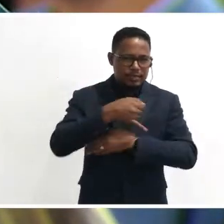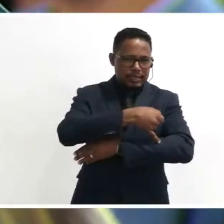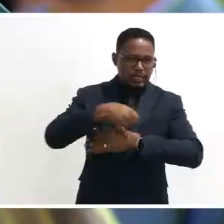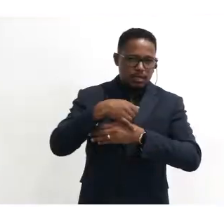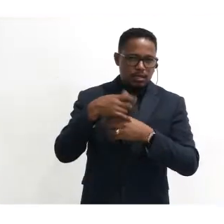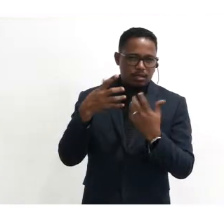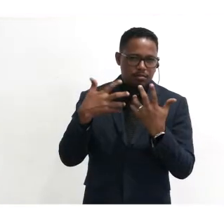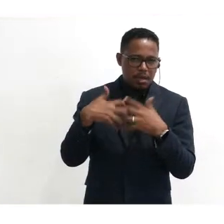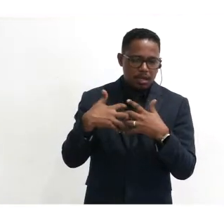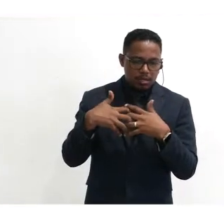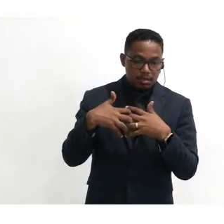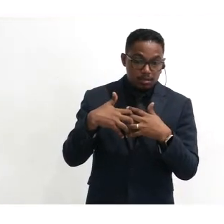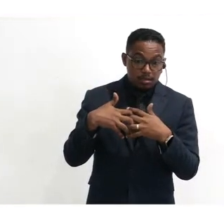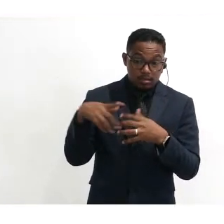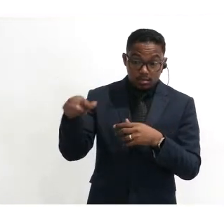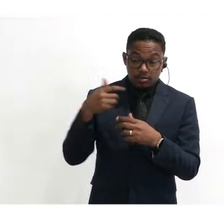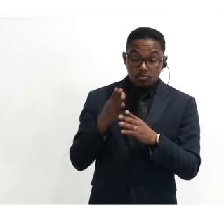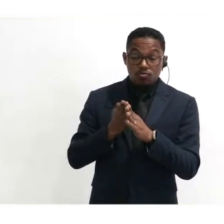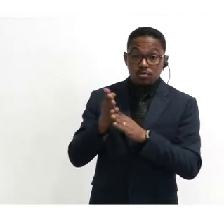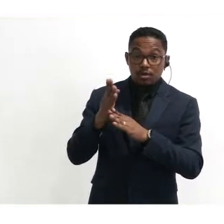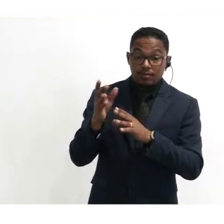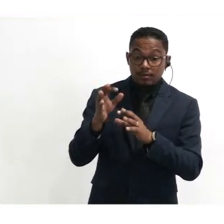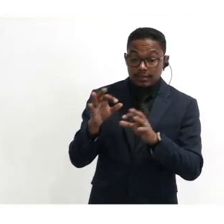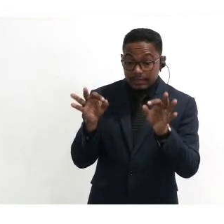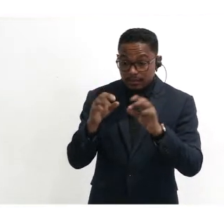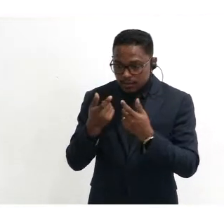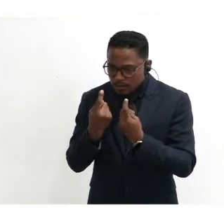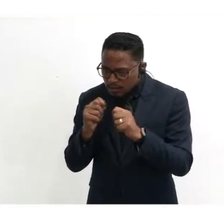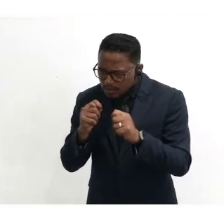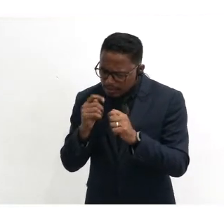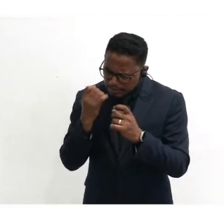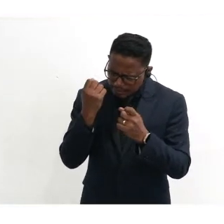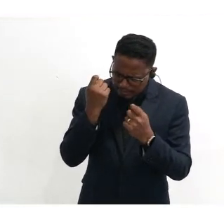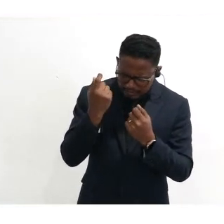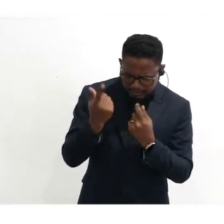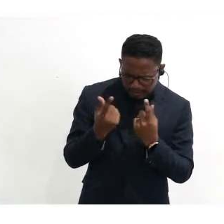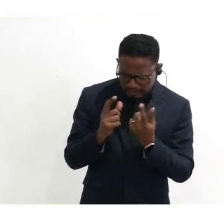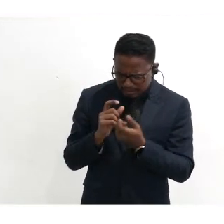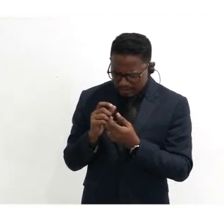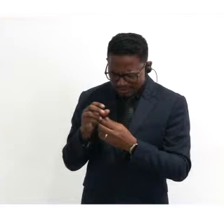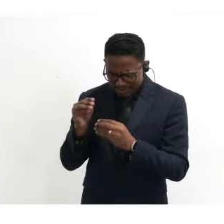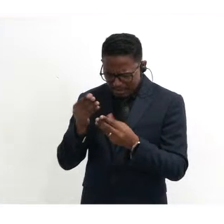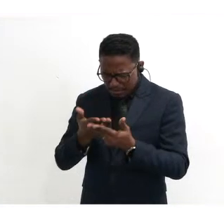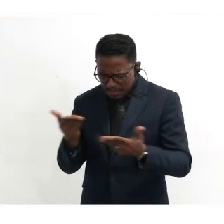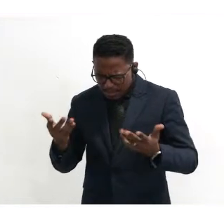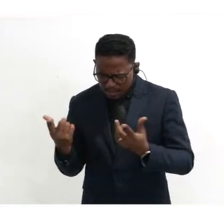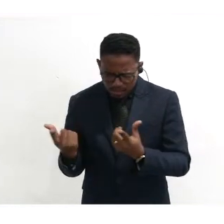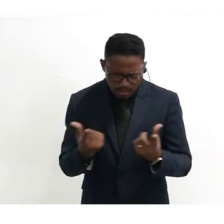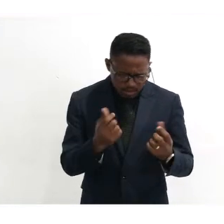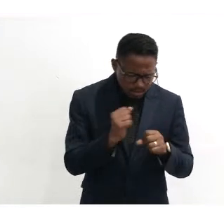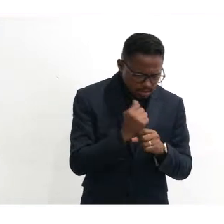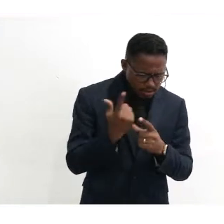in my career to try and understand, you know, what was going on with the materials that we were working with.